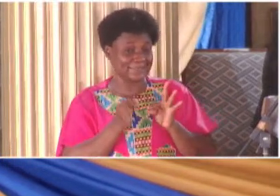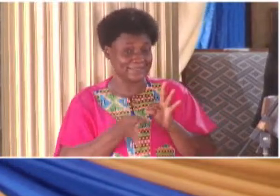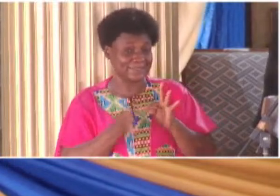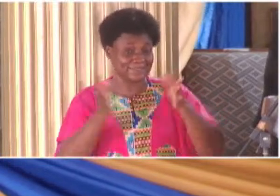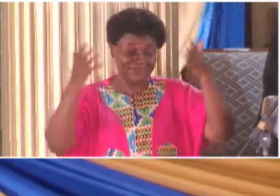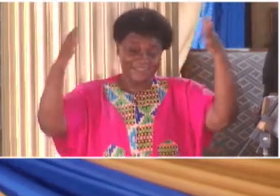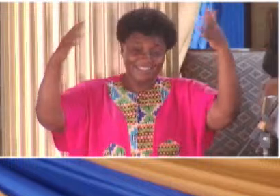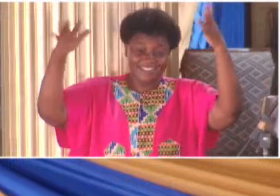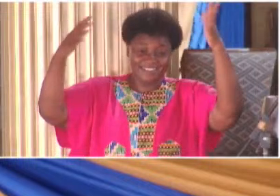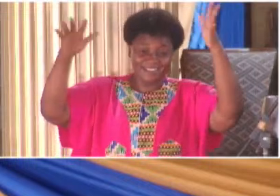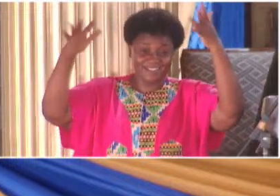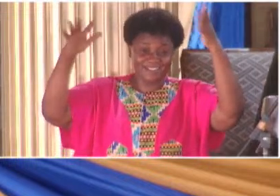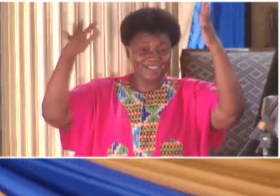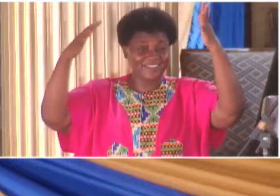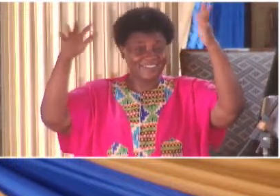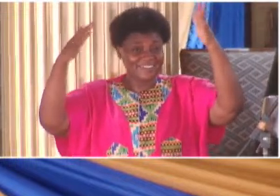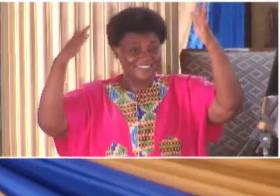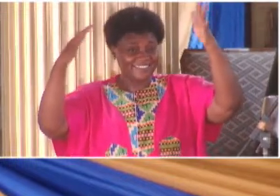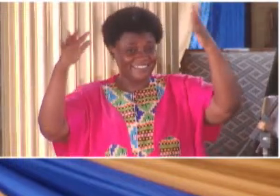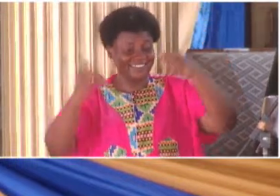interpretation.